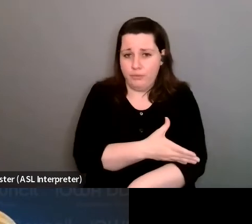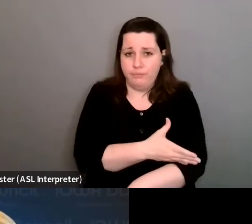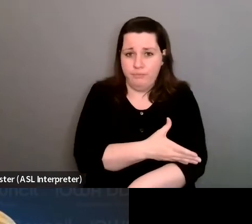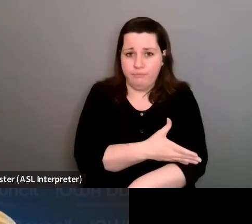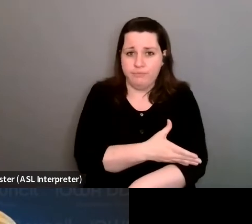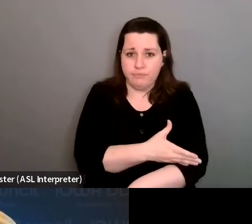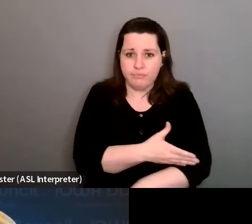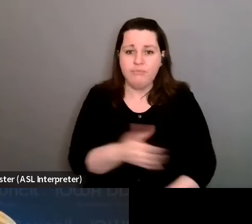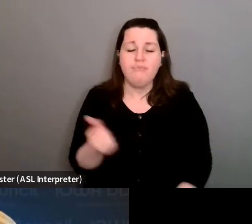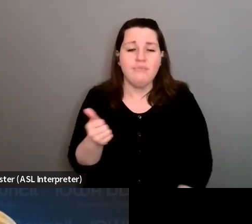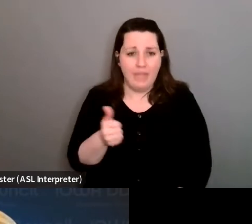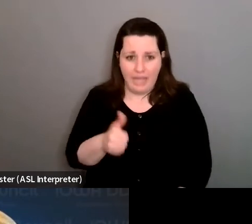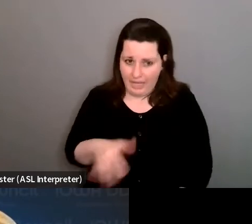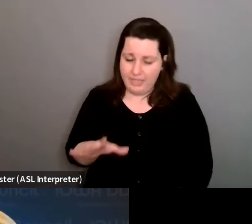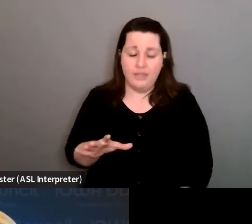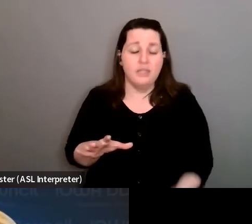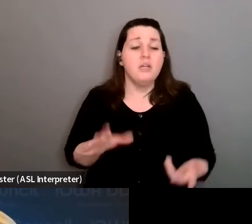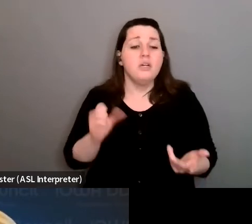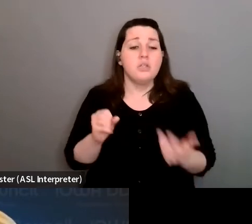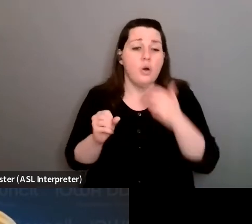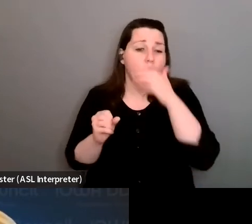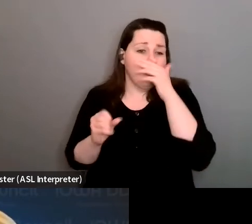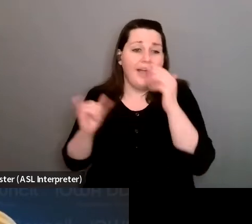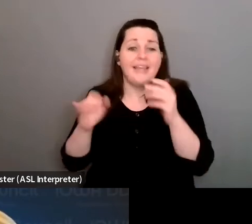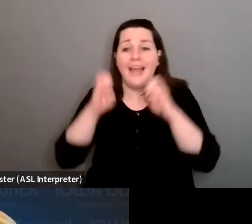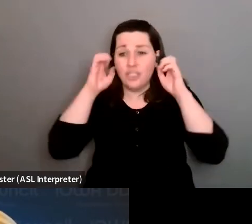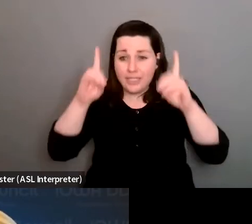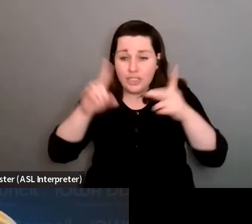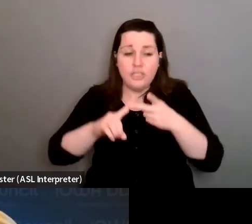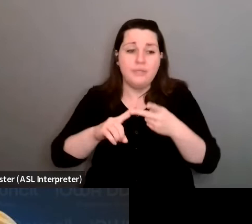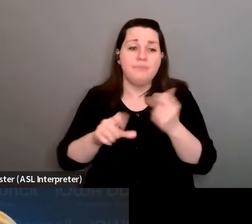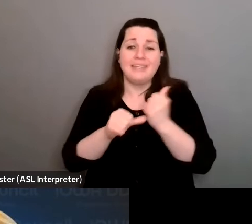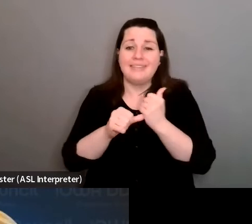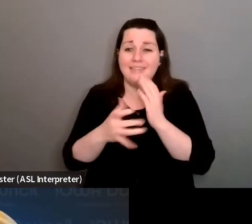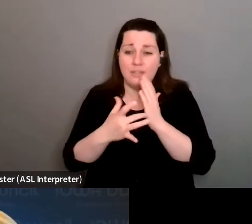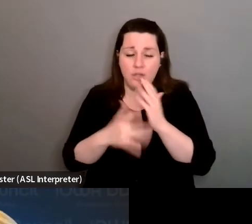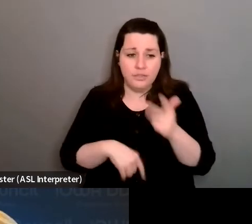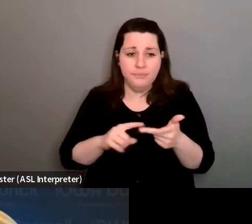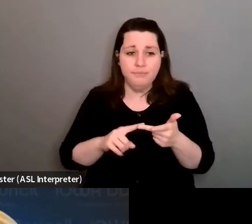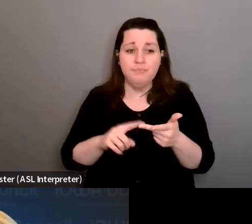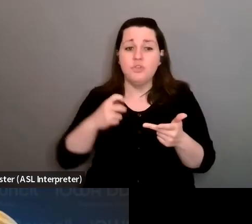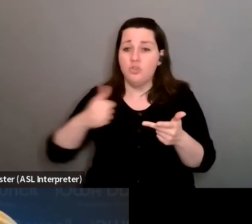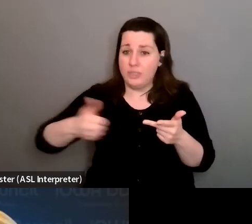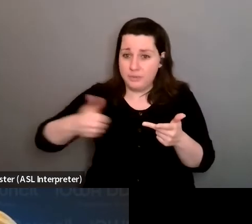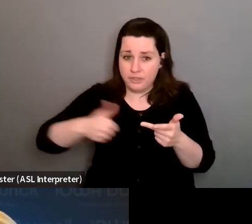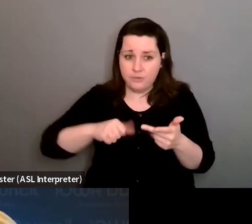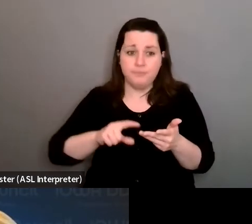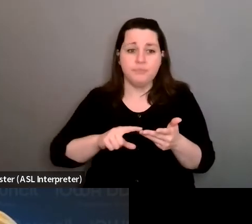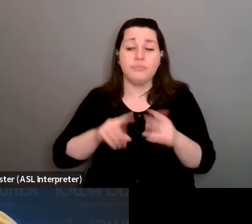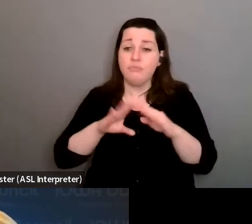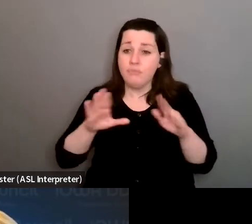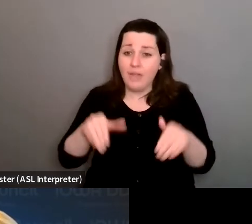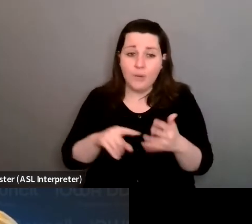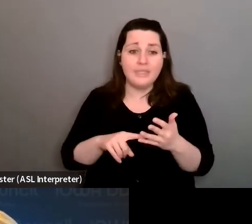health, independence, or quality of life. So things like education, assistive technology, transportation, housing,